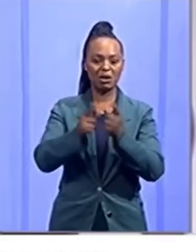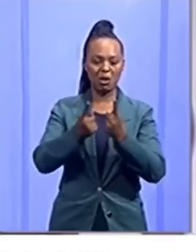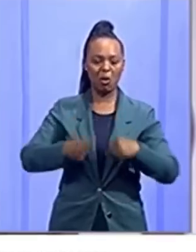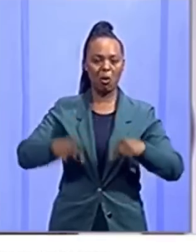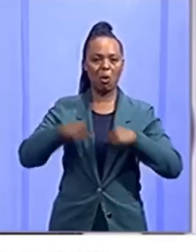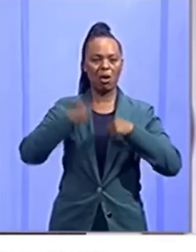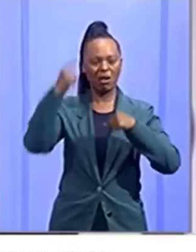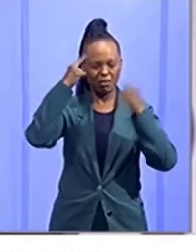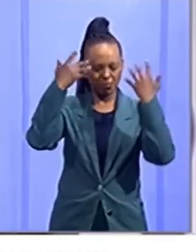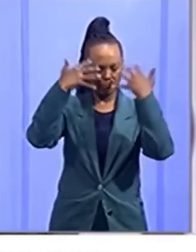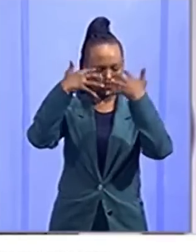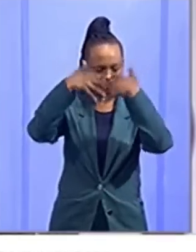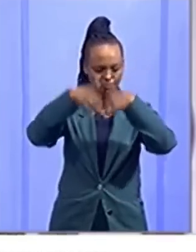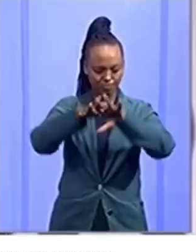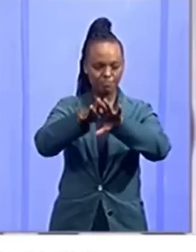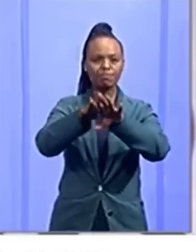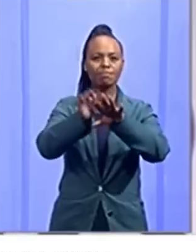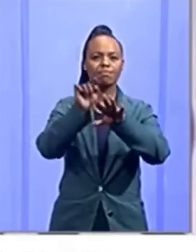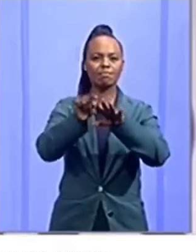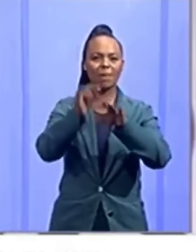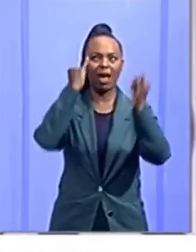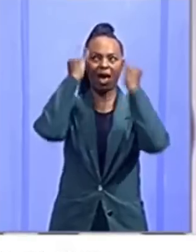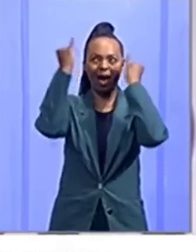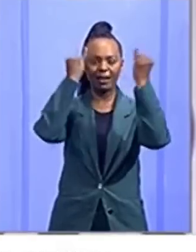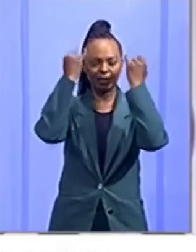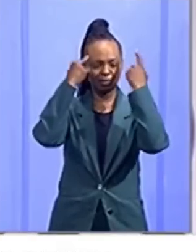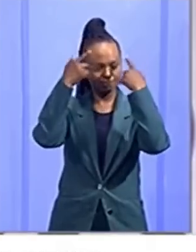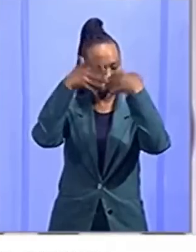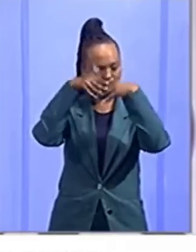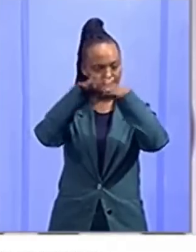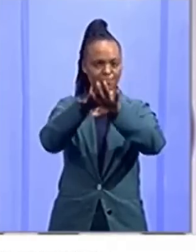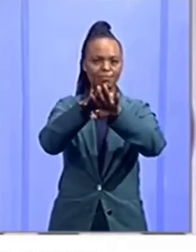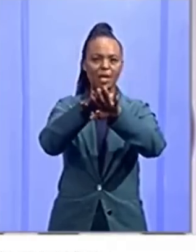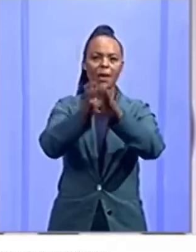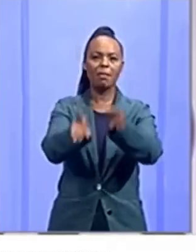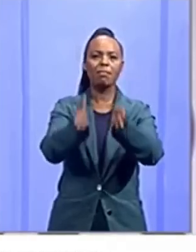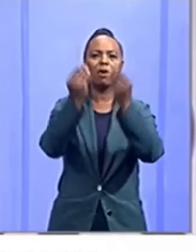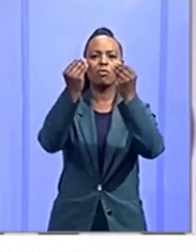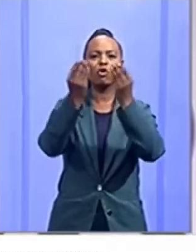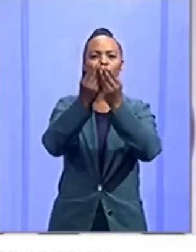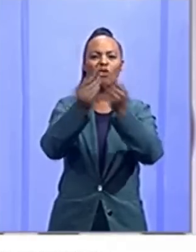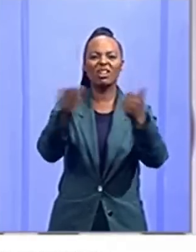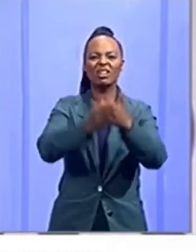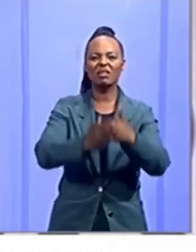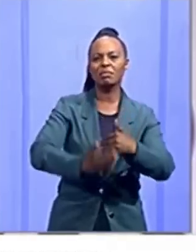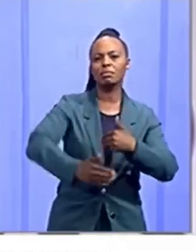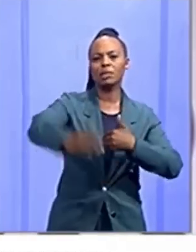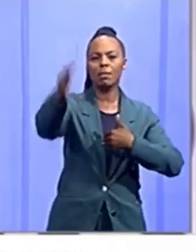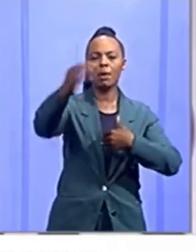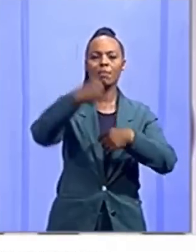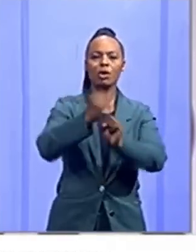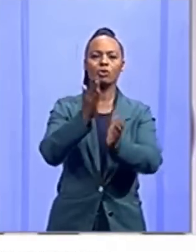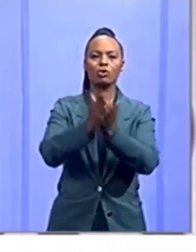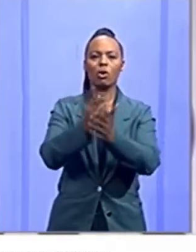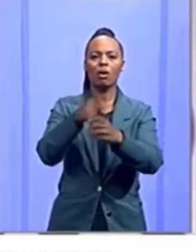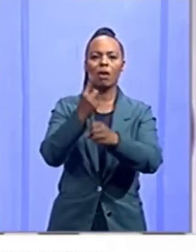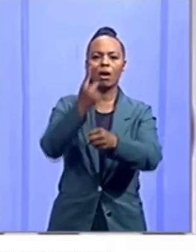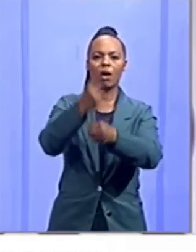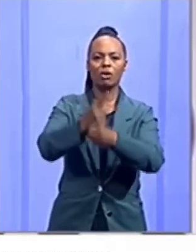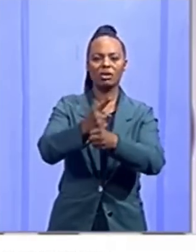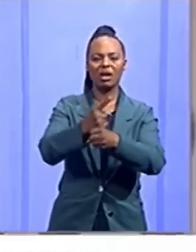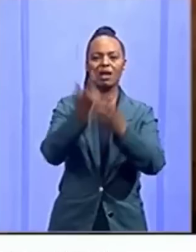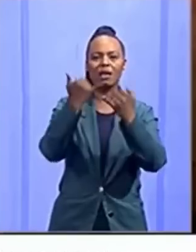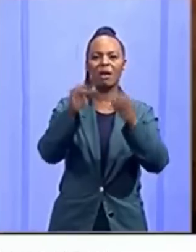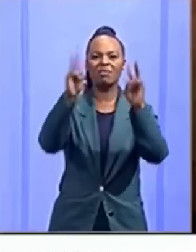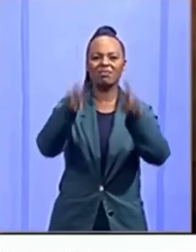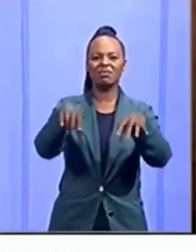brains, our minds, our ideas, and find an everlasting solution that will ensure that Gauteng is load shedding